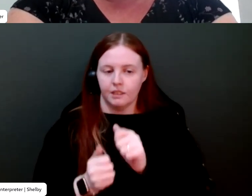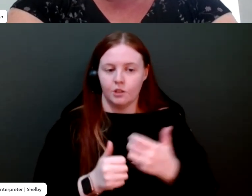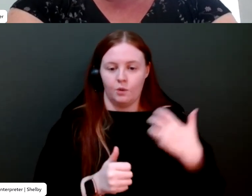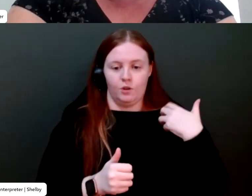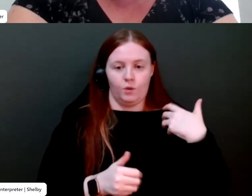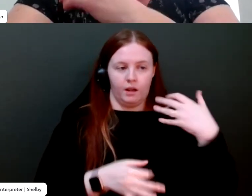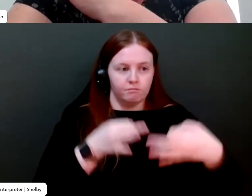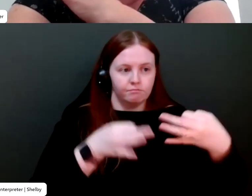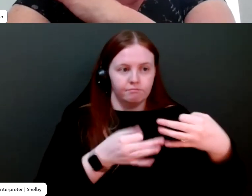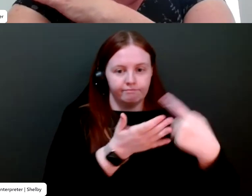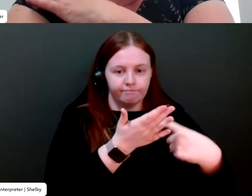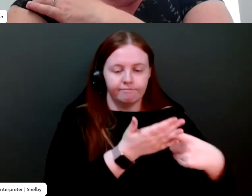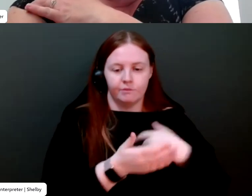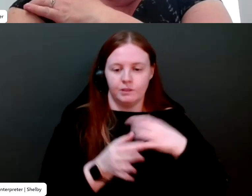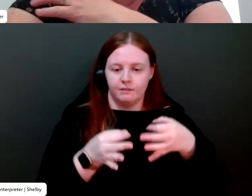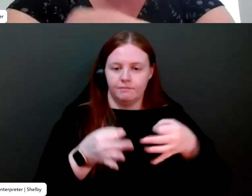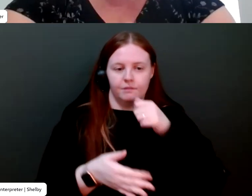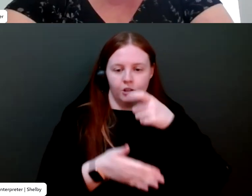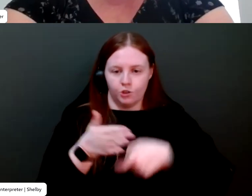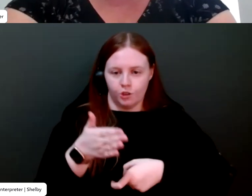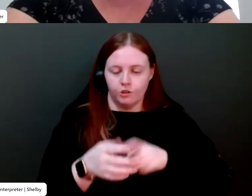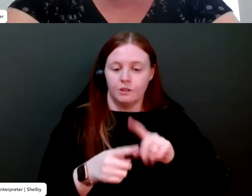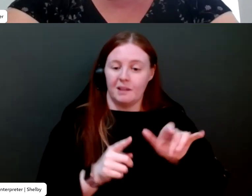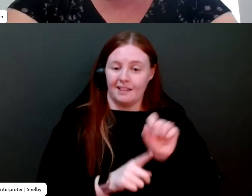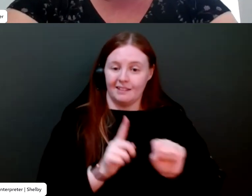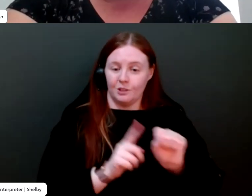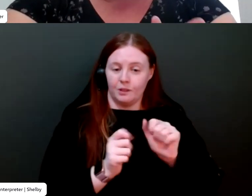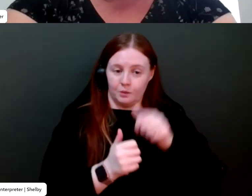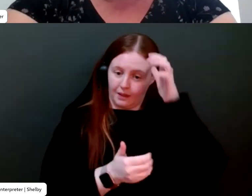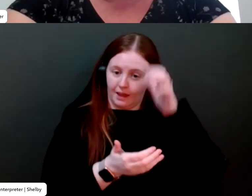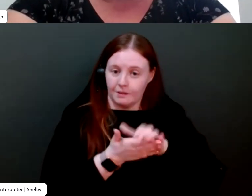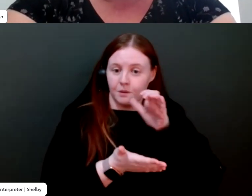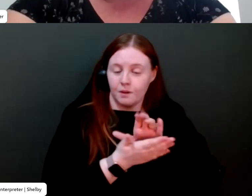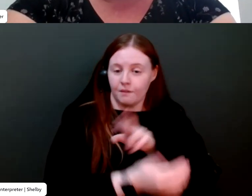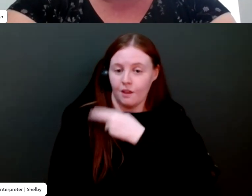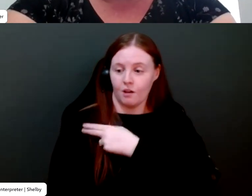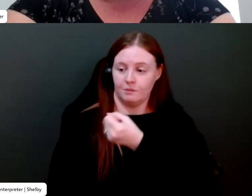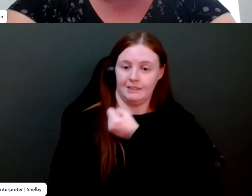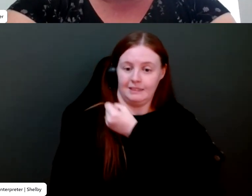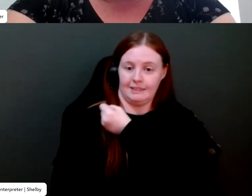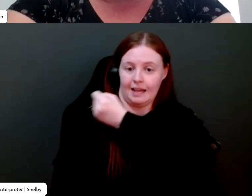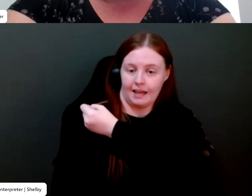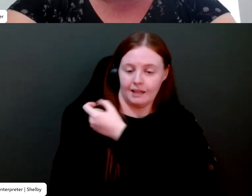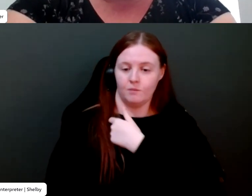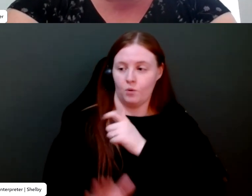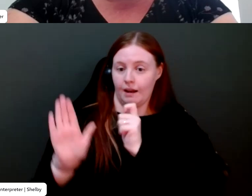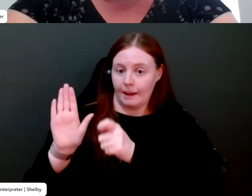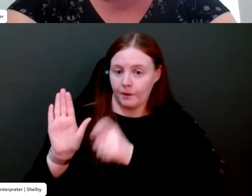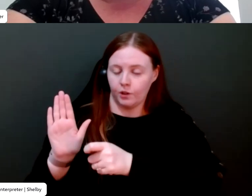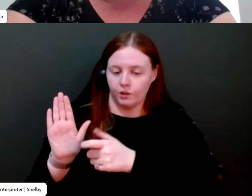charge. But the one with the knife in the shoulder, the hammer, like, no, you're going to have to charge right away, right?